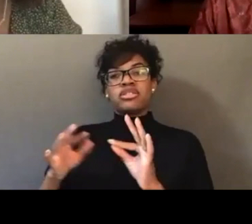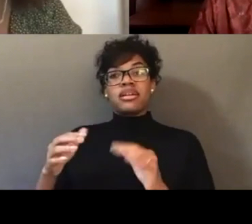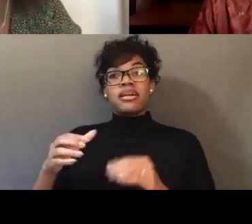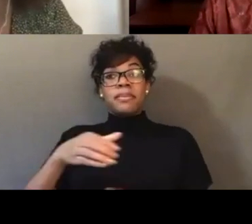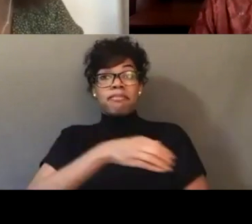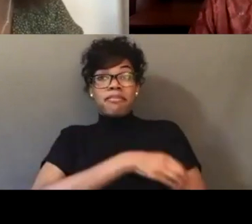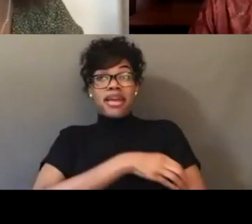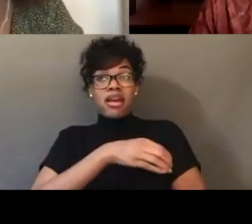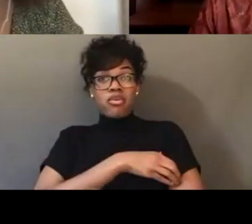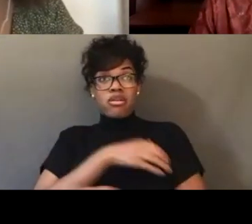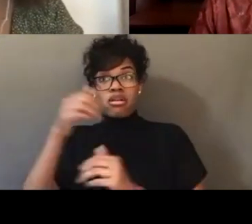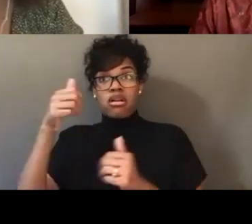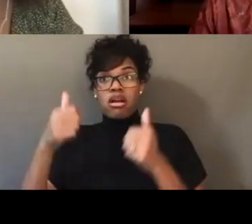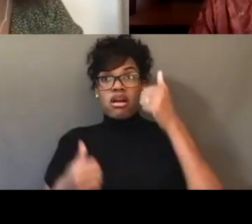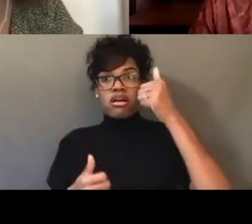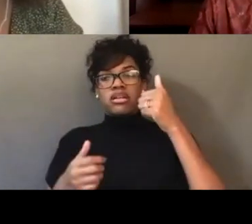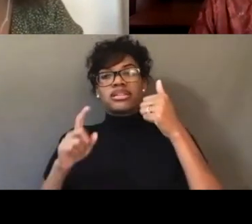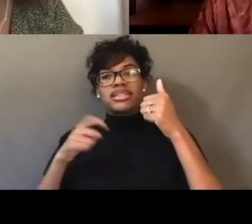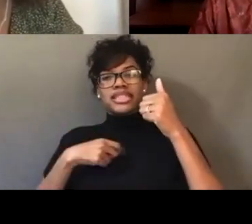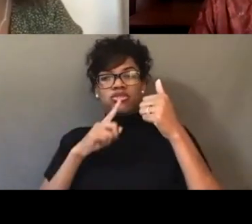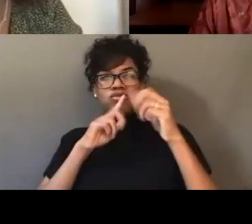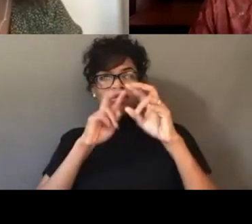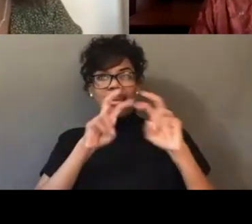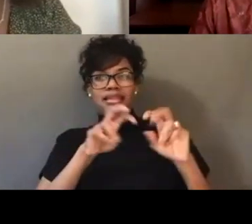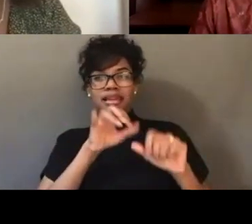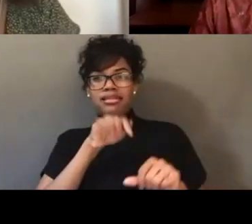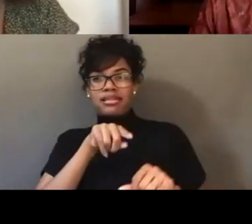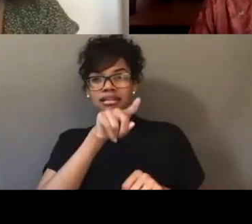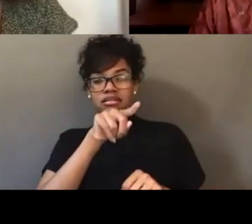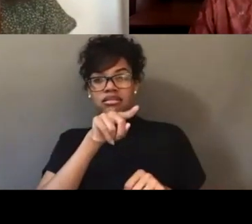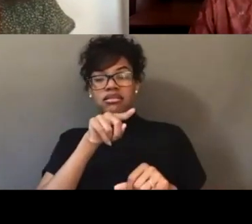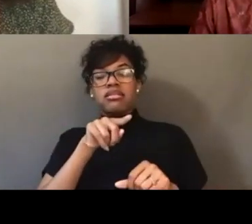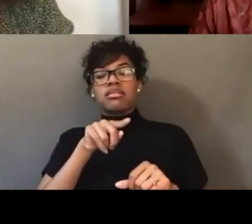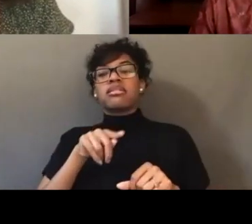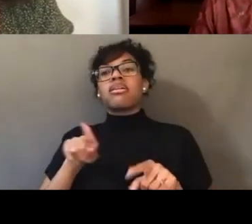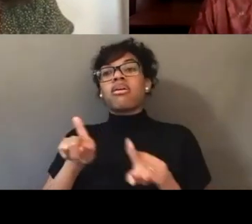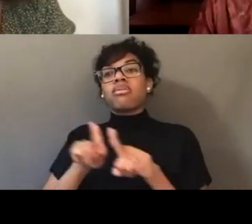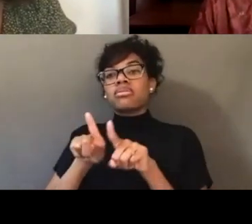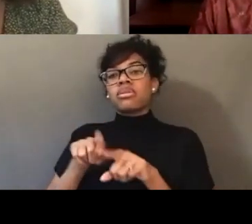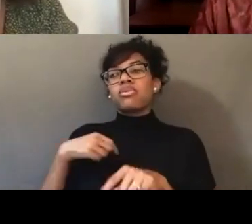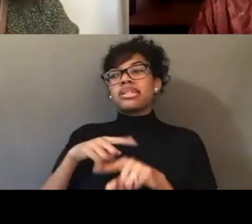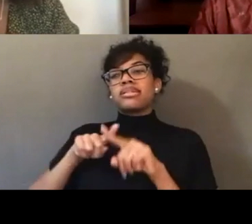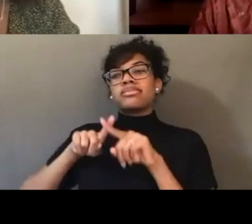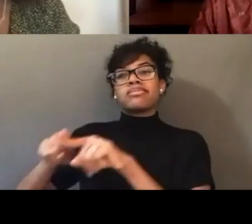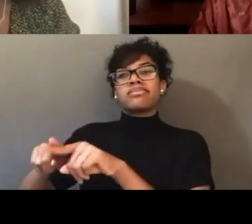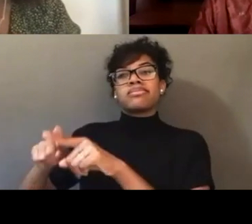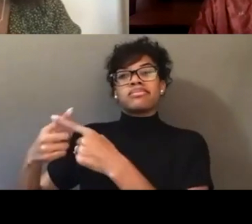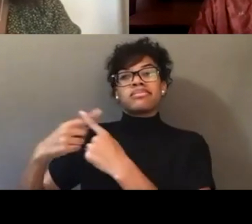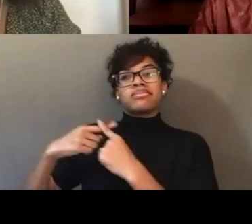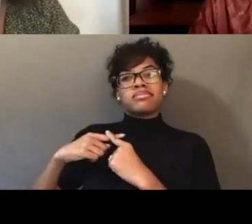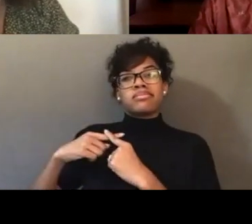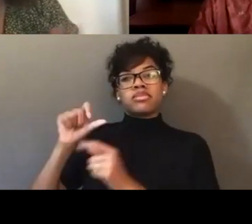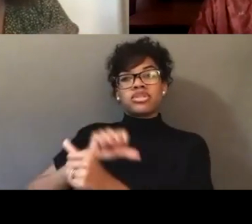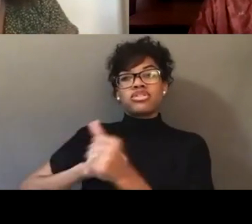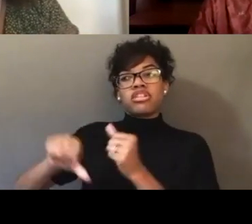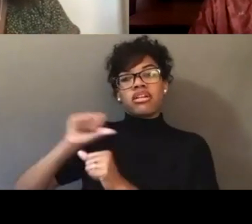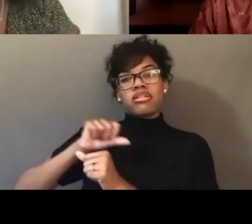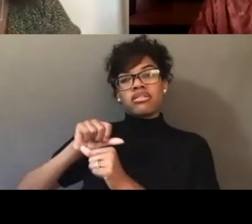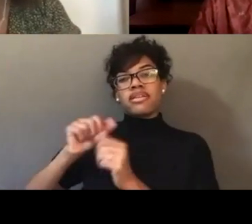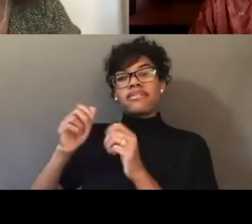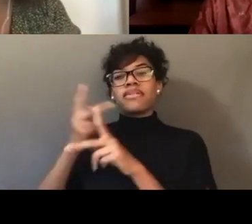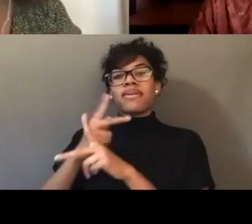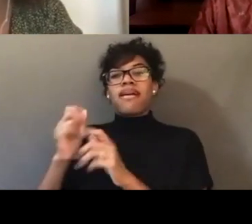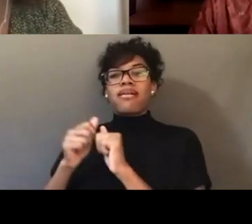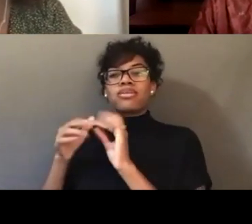institutionally, and we have to lean on one another to organize. And as we talk about anti-racist teaching, Dyan said